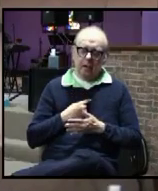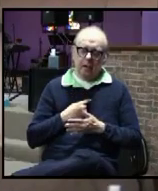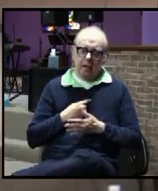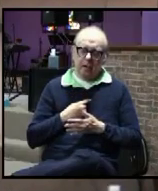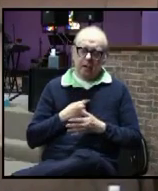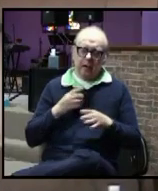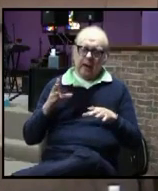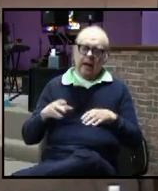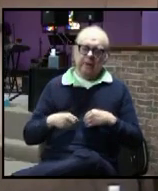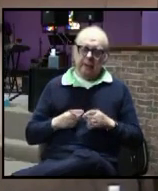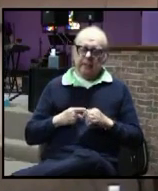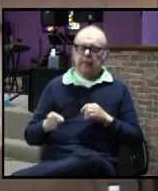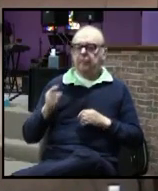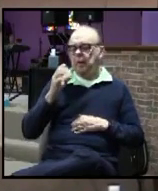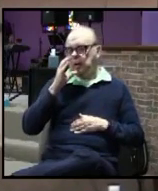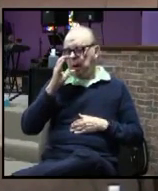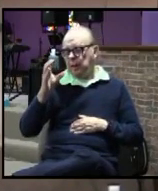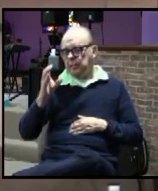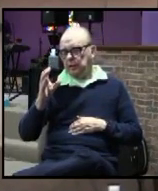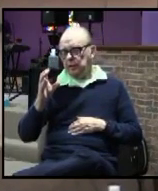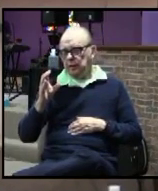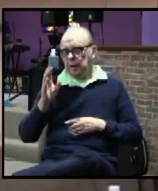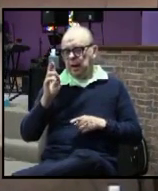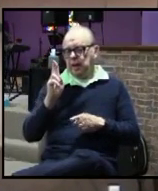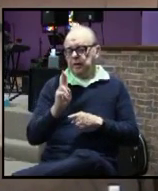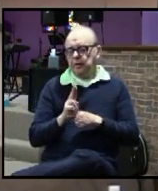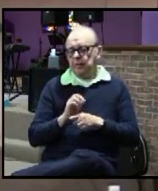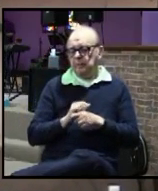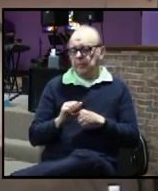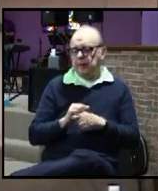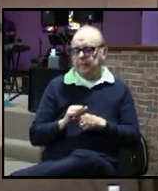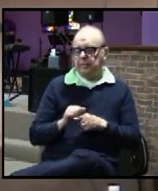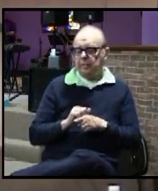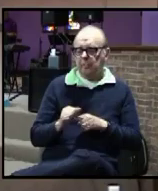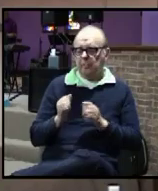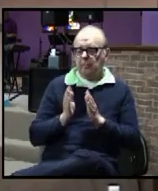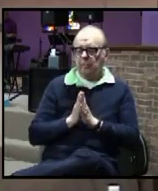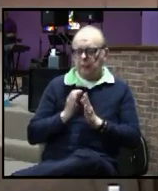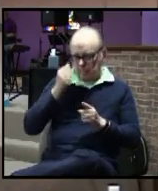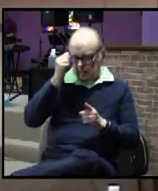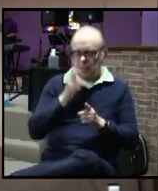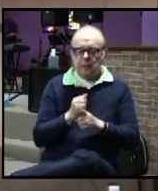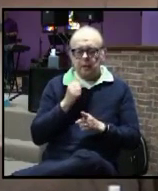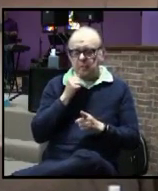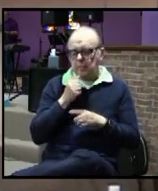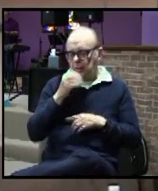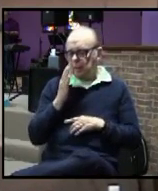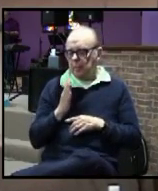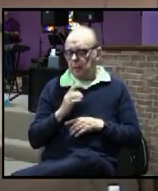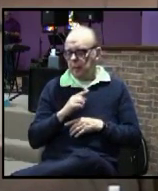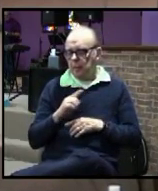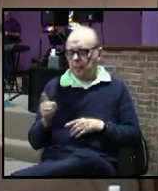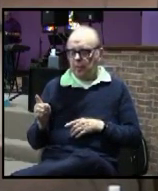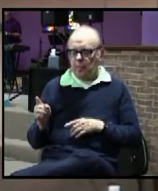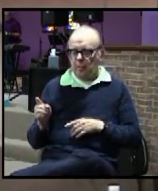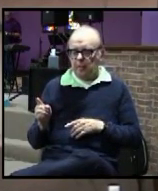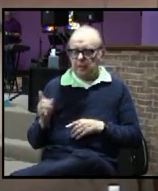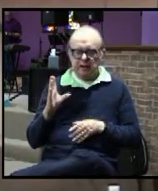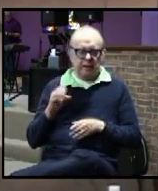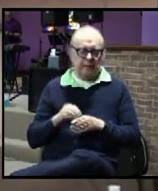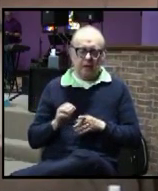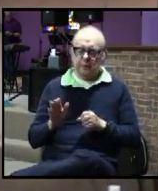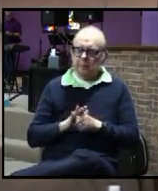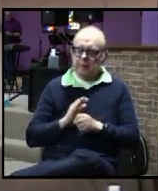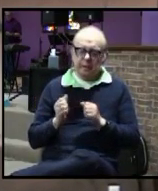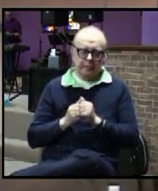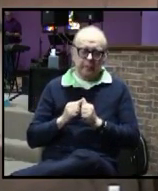Help us to take these concepts and put them into practice. So I pray for my brothers and sisters, God, that they would go all